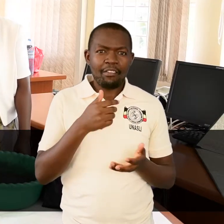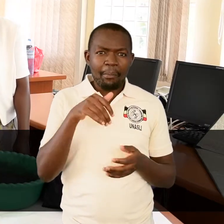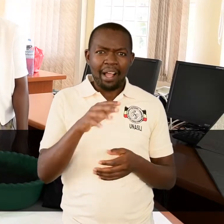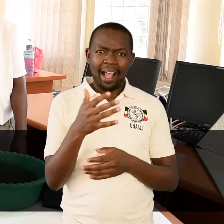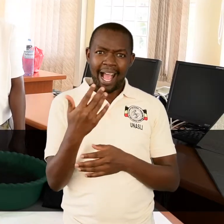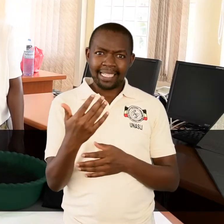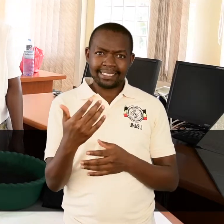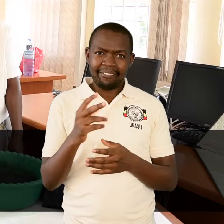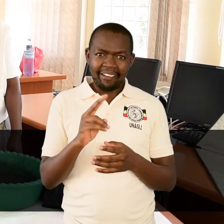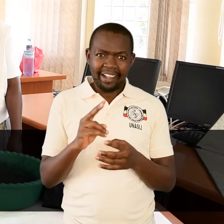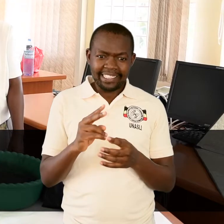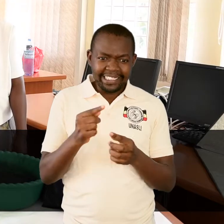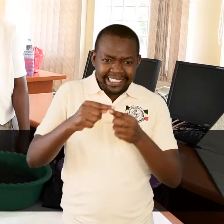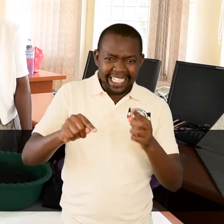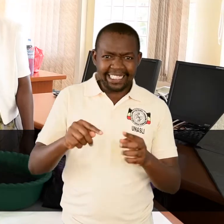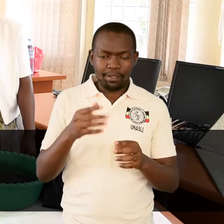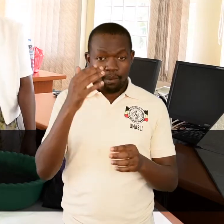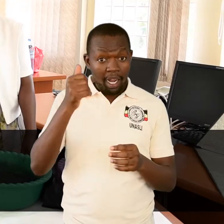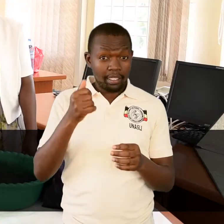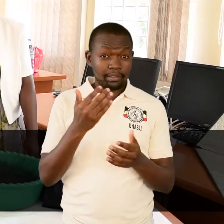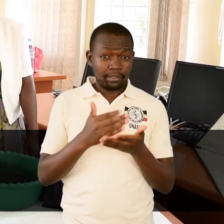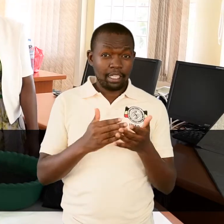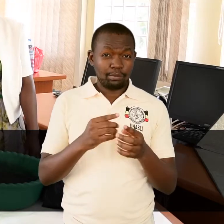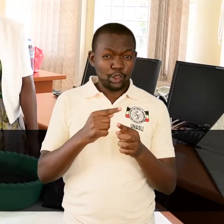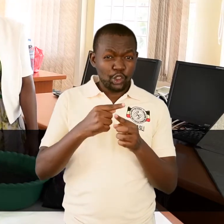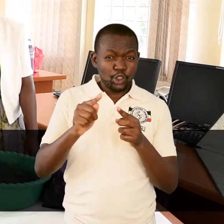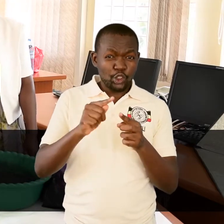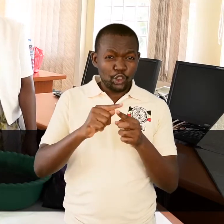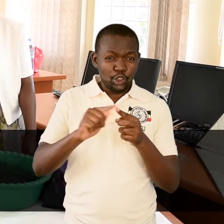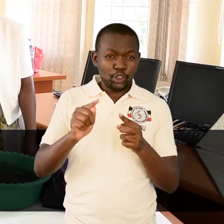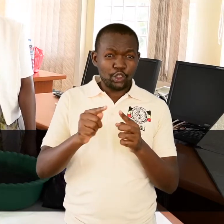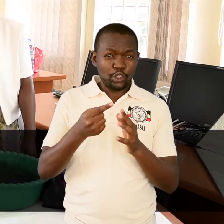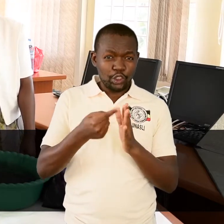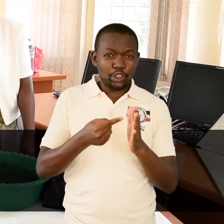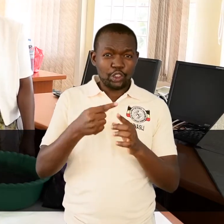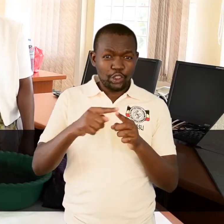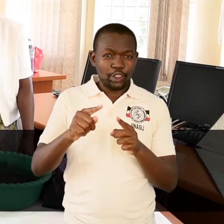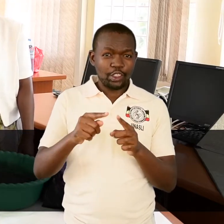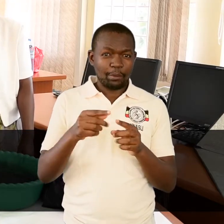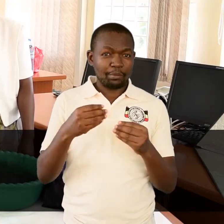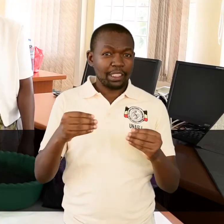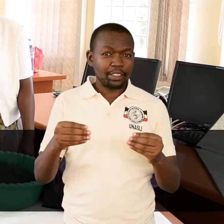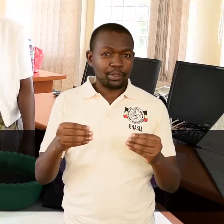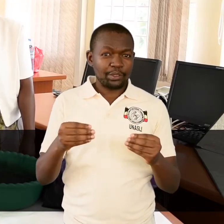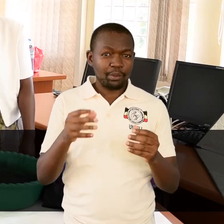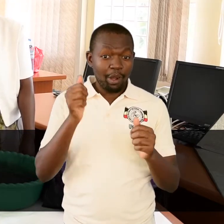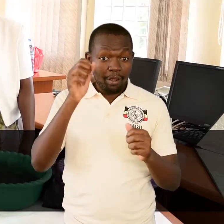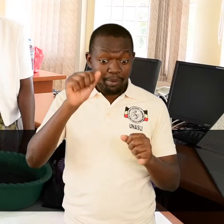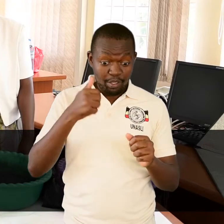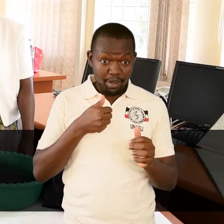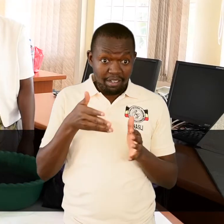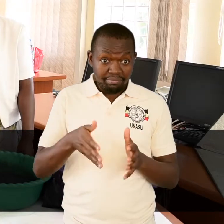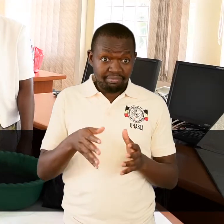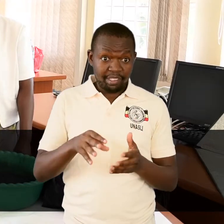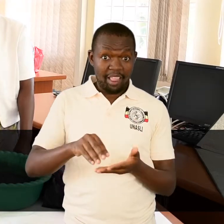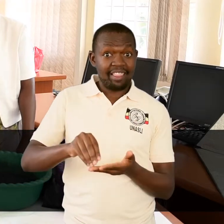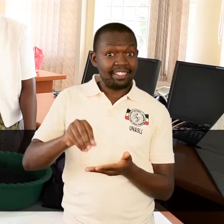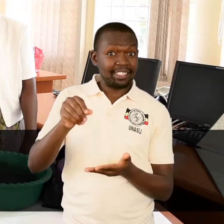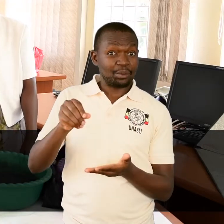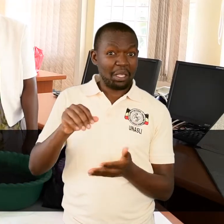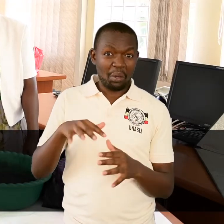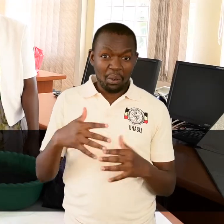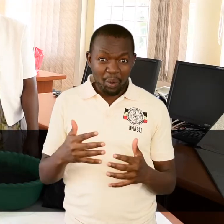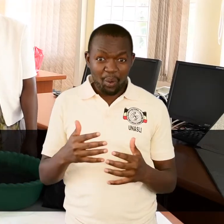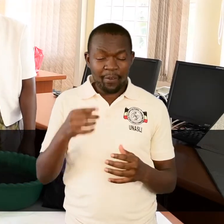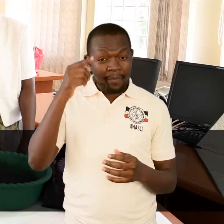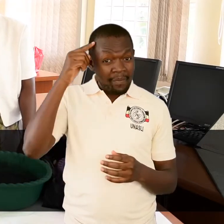get hurt with sharp materials which can be in the soil or in the charcoal dust. But if you